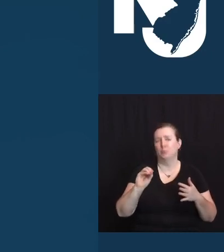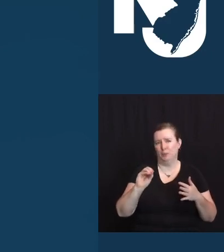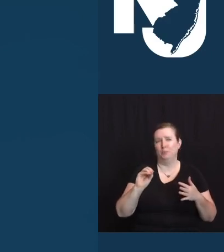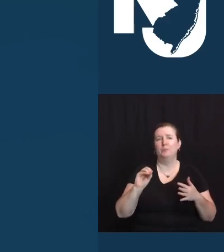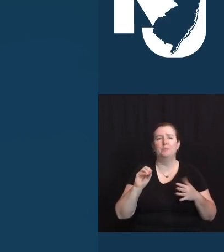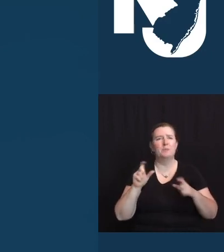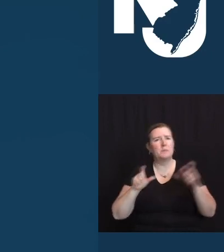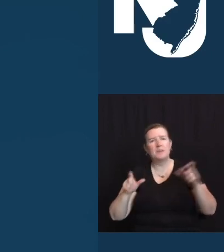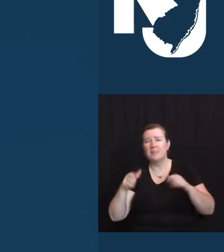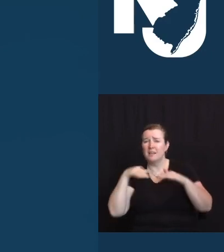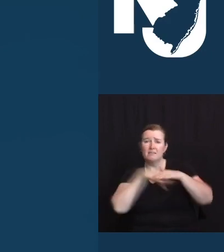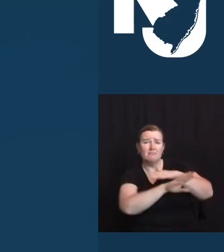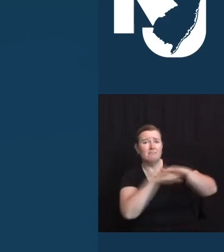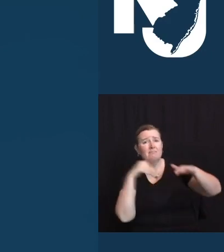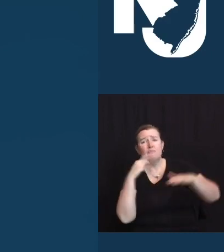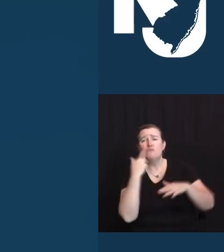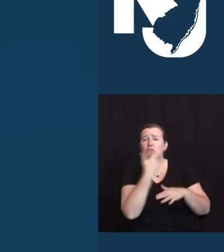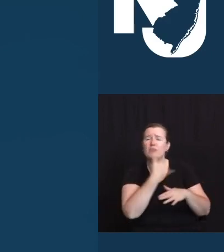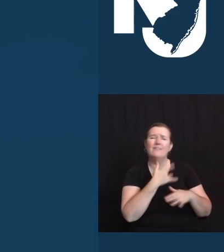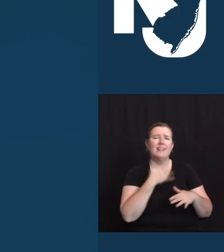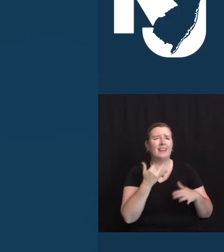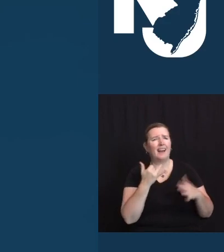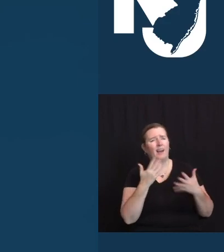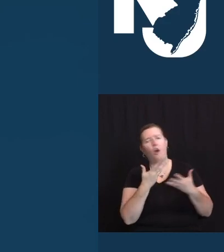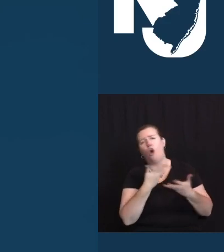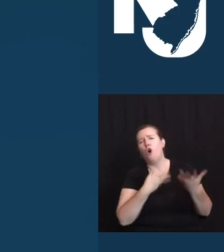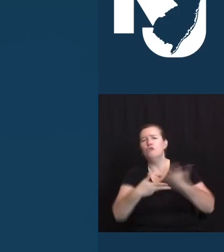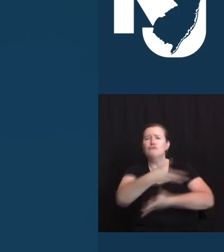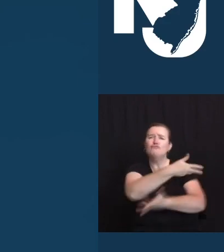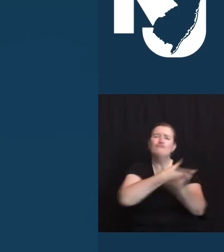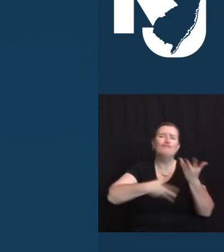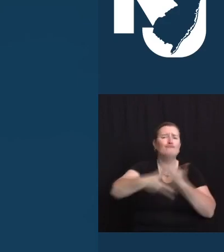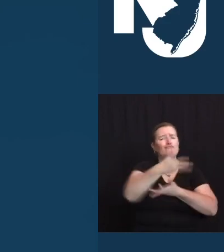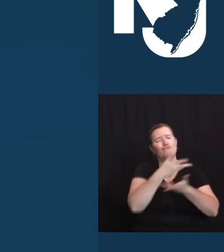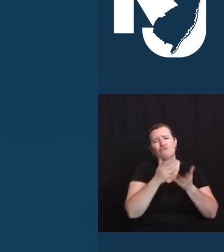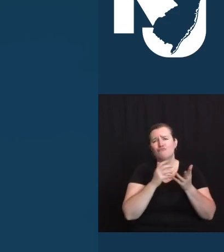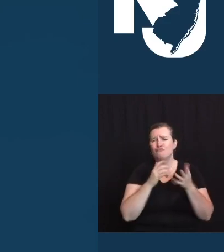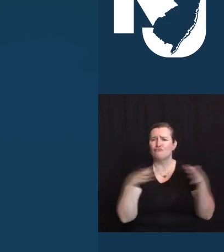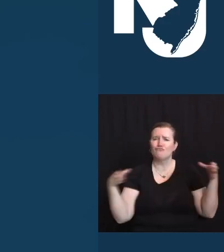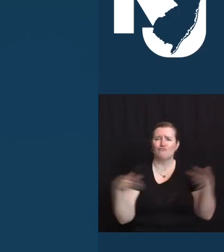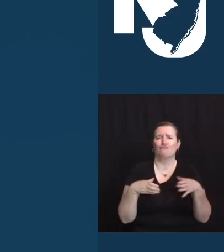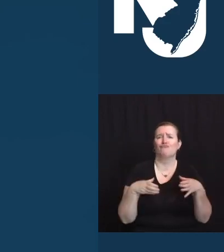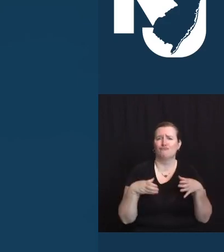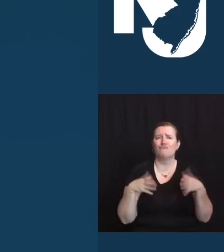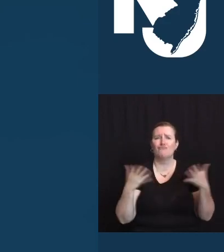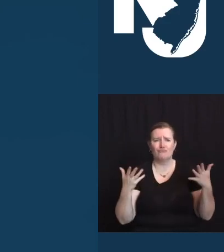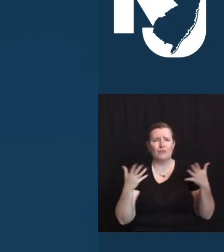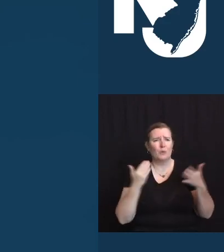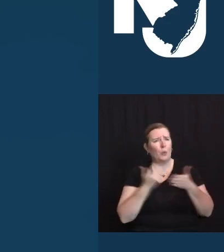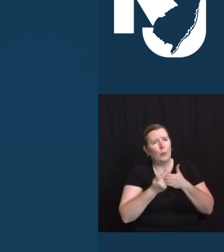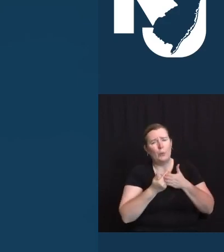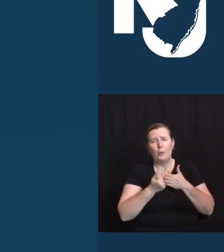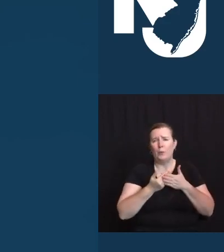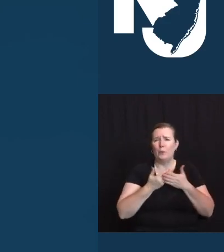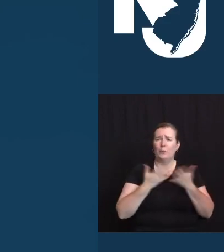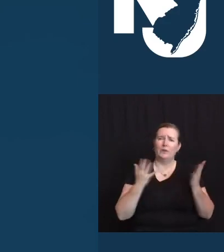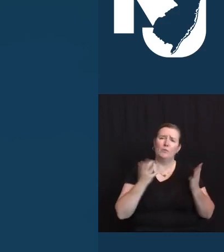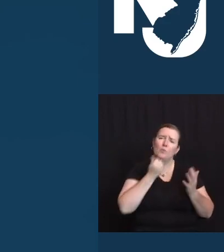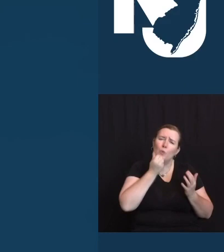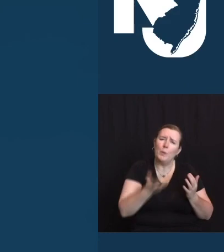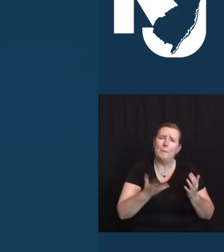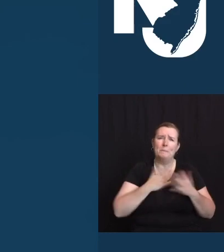David and knew they could rely on him and his staff to provide for a great meal. Dave was